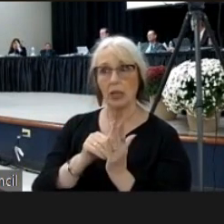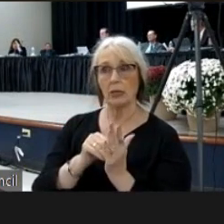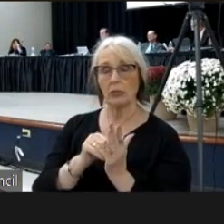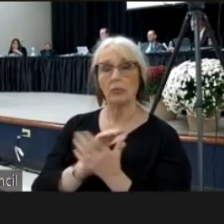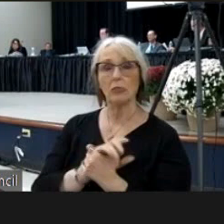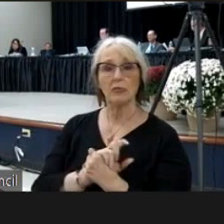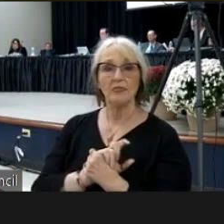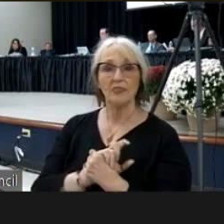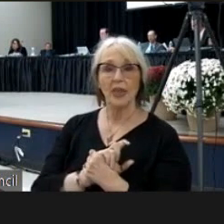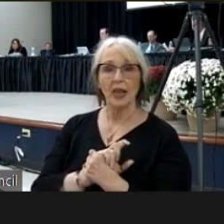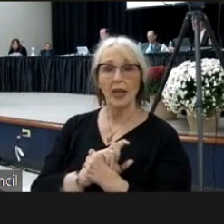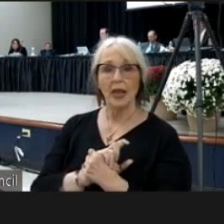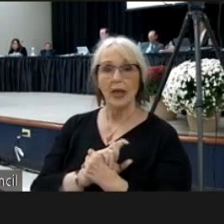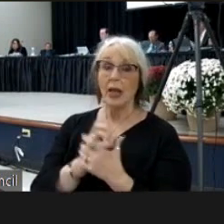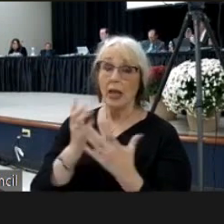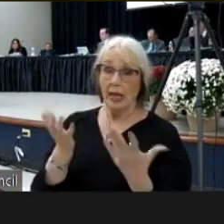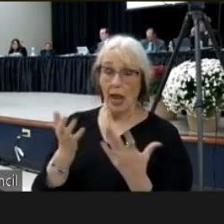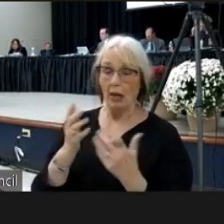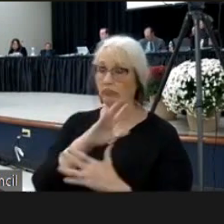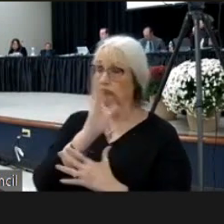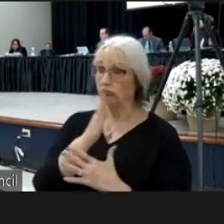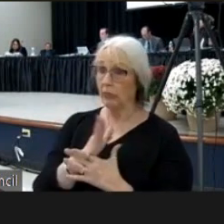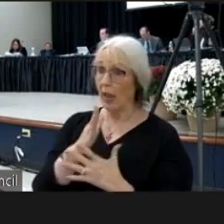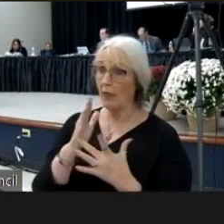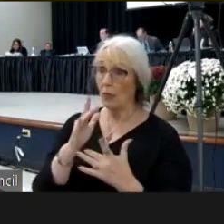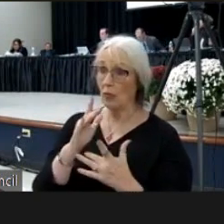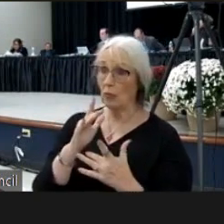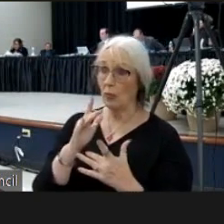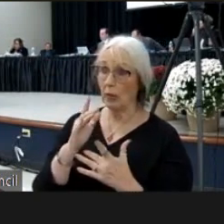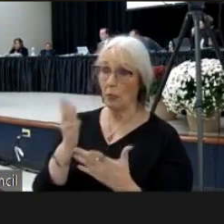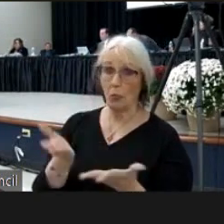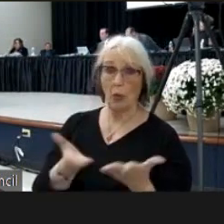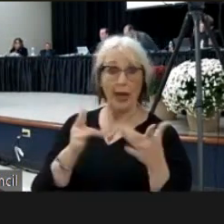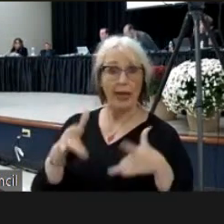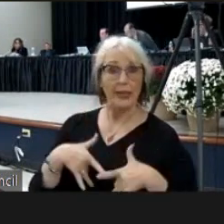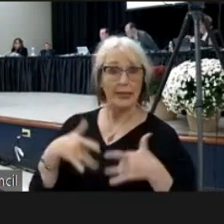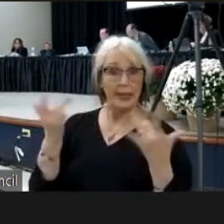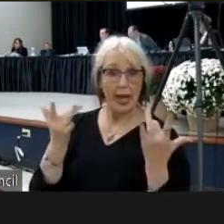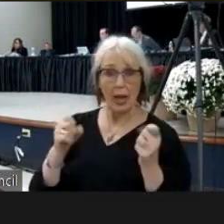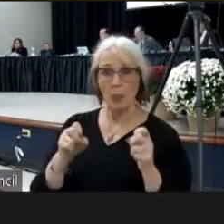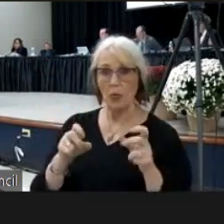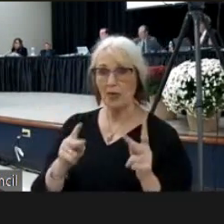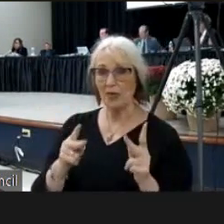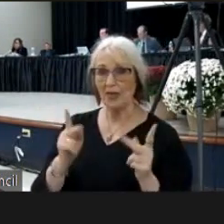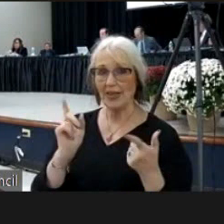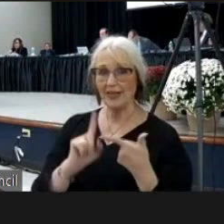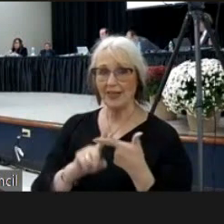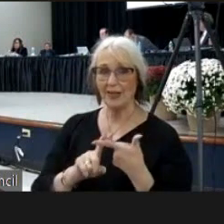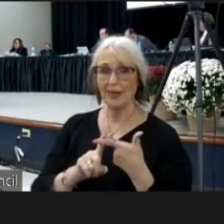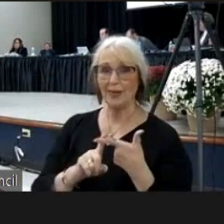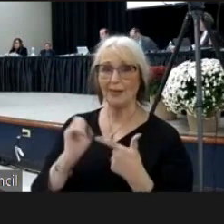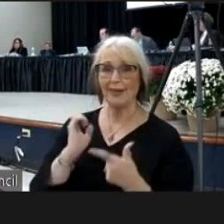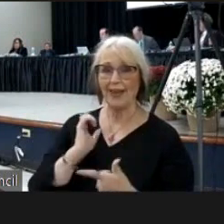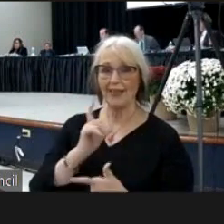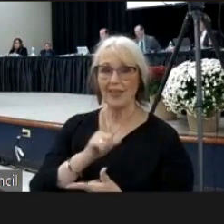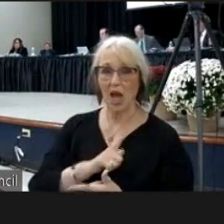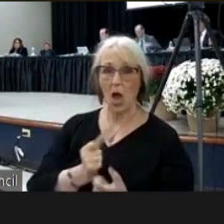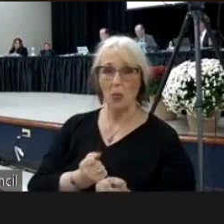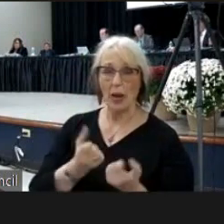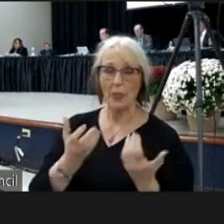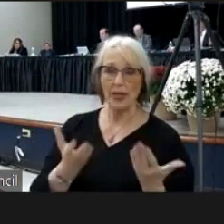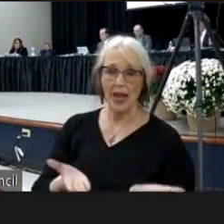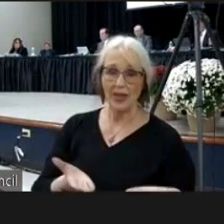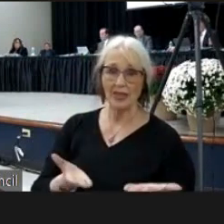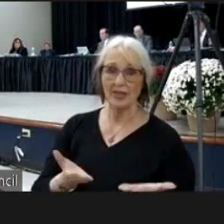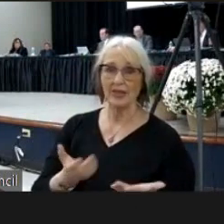3.5. So again, you know, it's never that we get to bring an exciting opportunity like this to a council recommendation, and